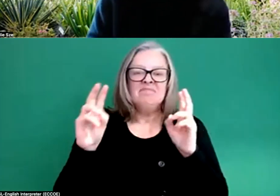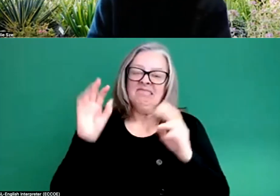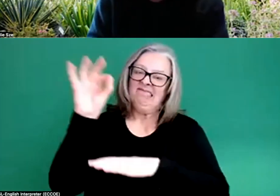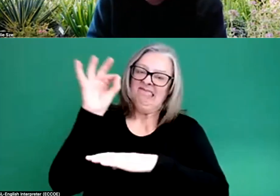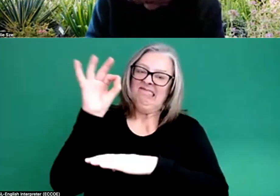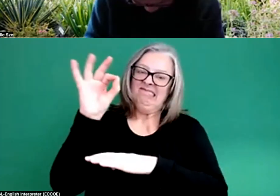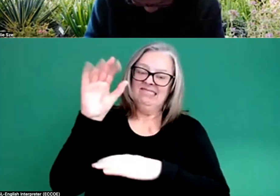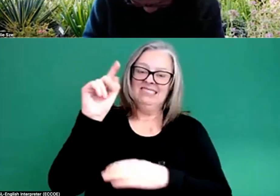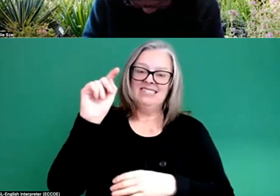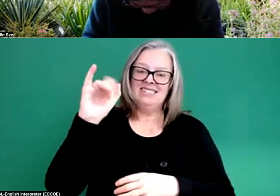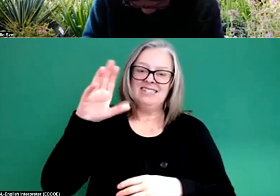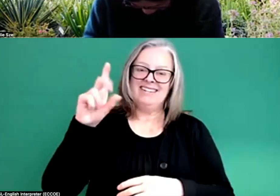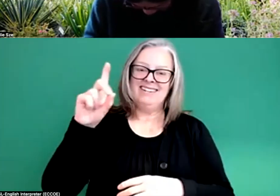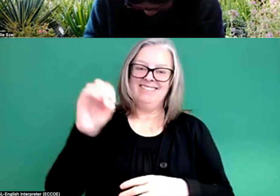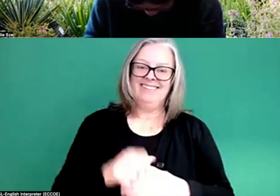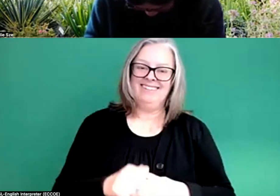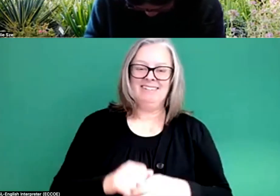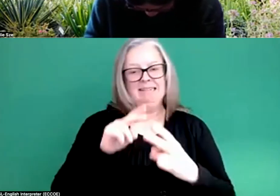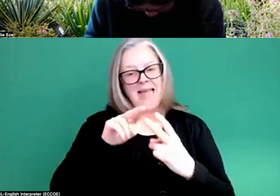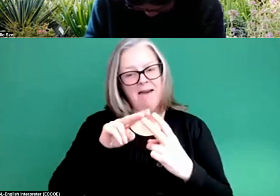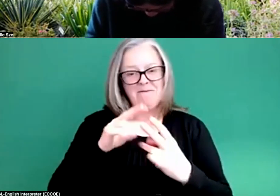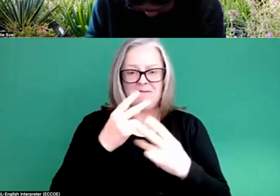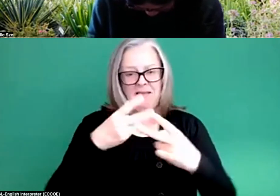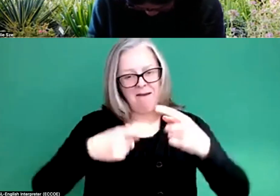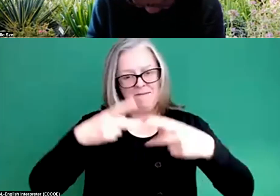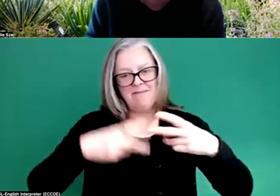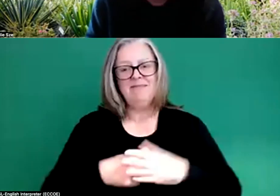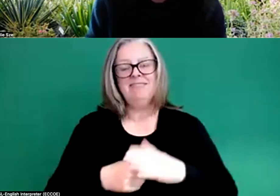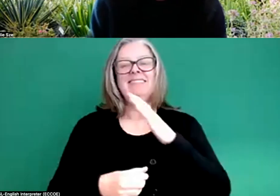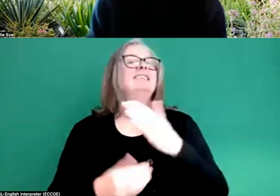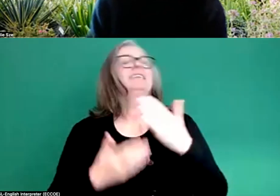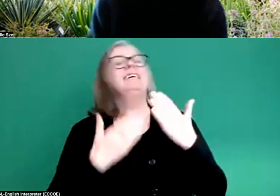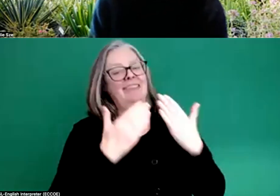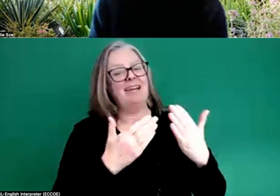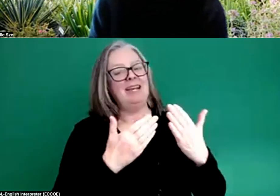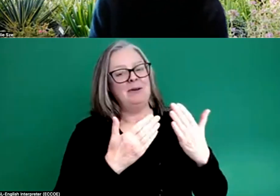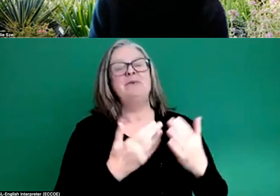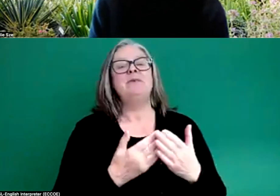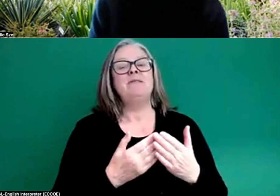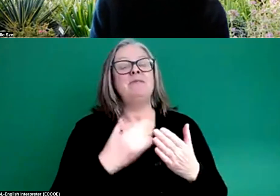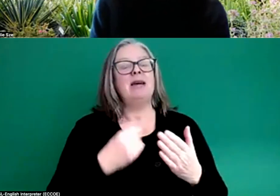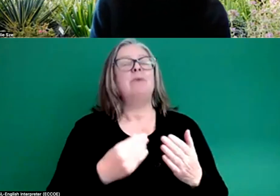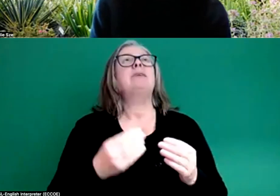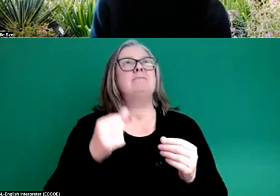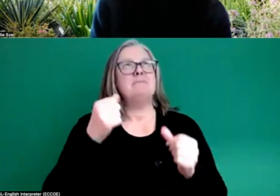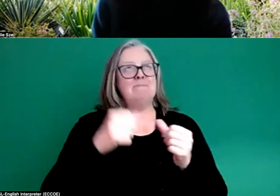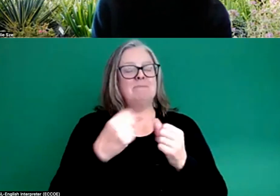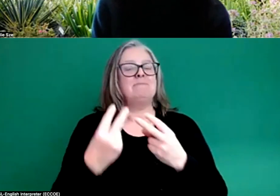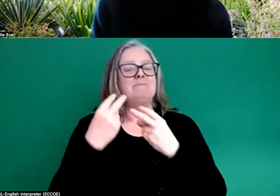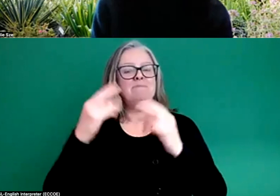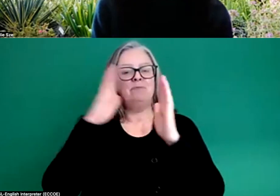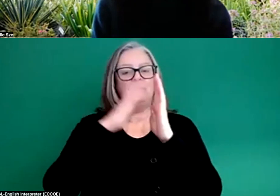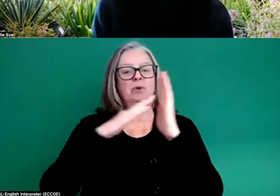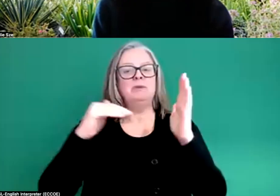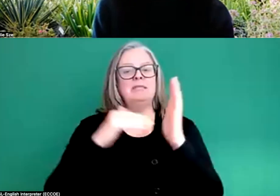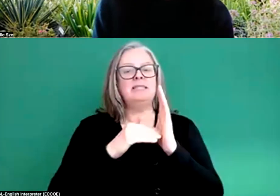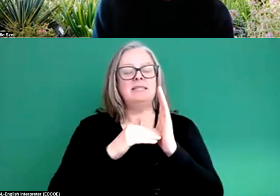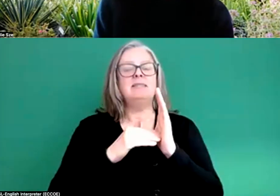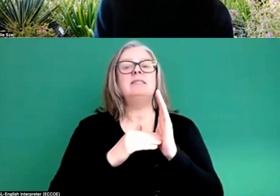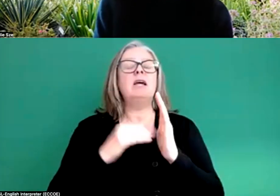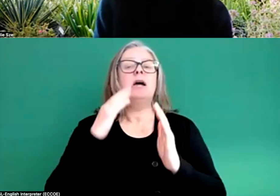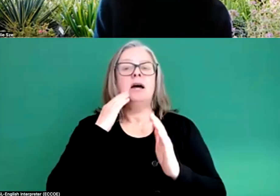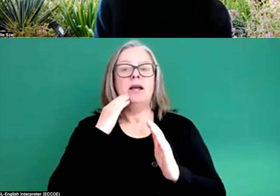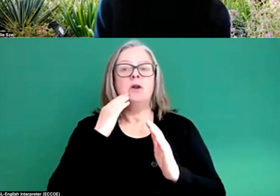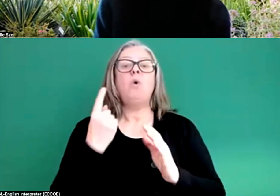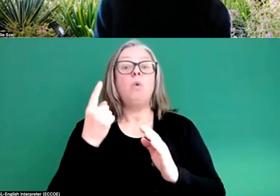Thank you, Julie. And it reminds you, bring up New Zealand and it reminds me of how, from what I know of abolitionist history, penal abolitionist history, New Zealand is one of the first